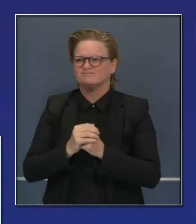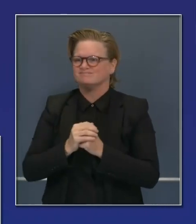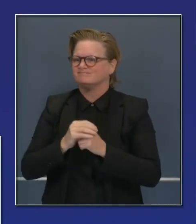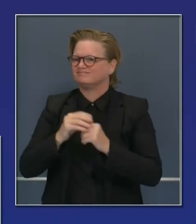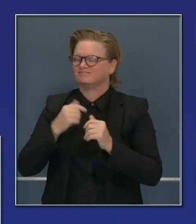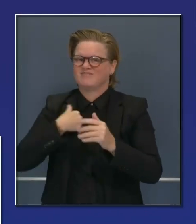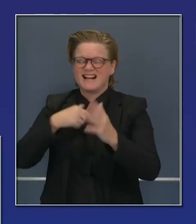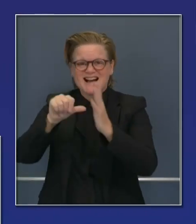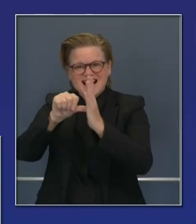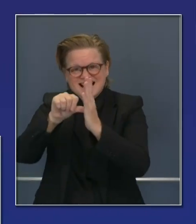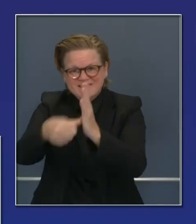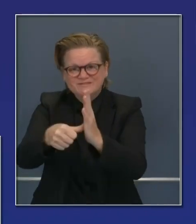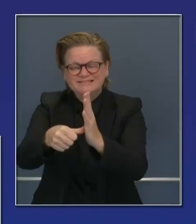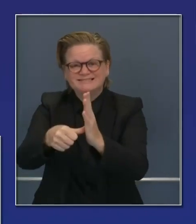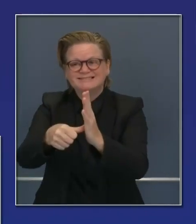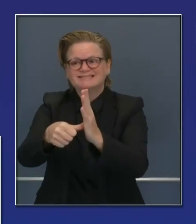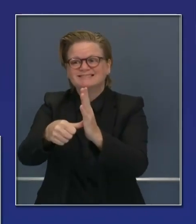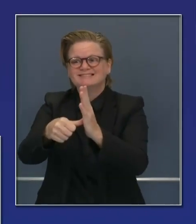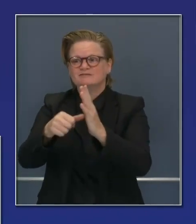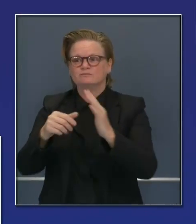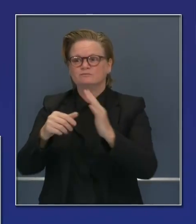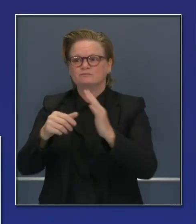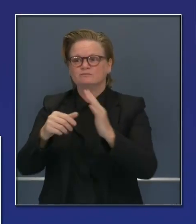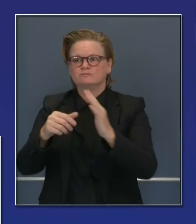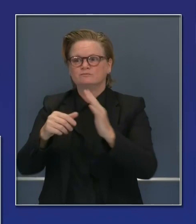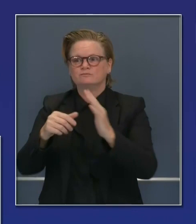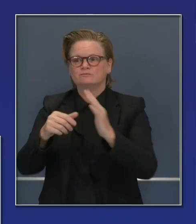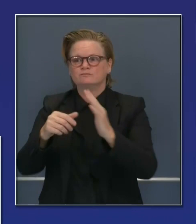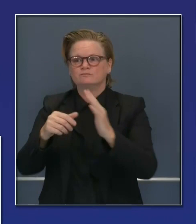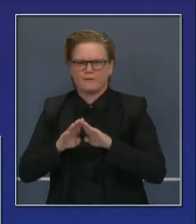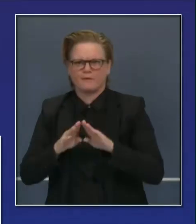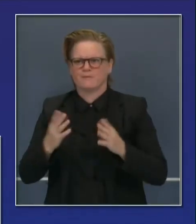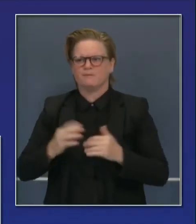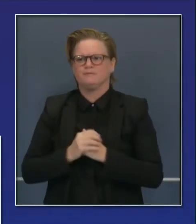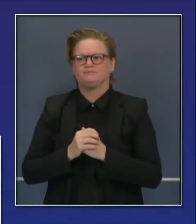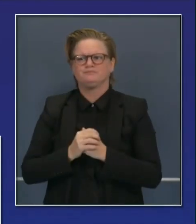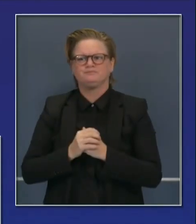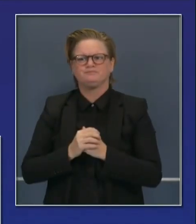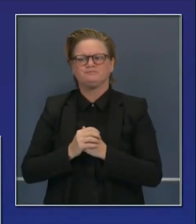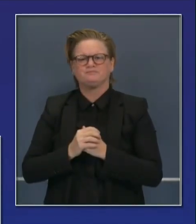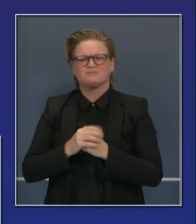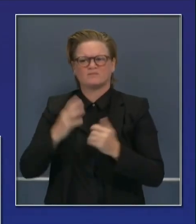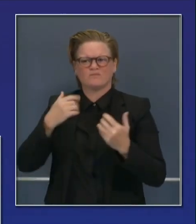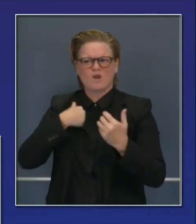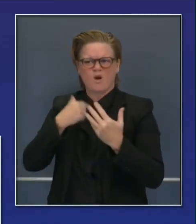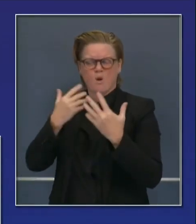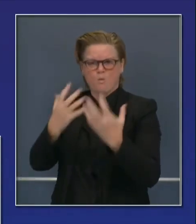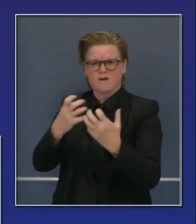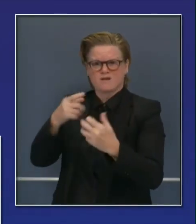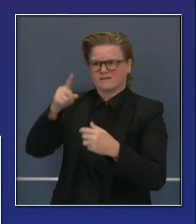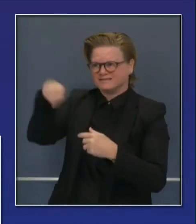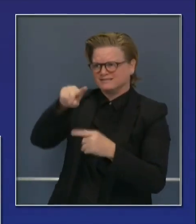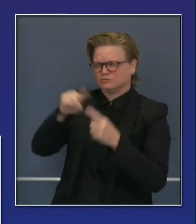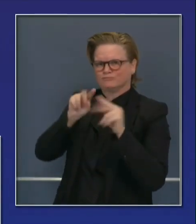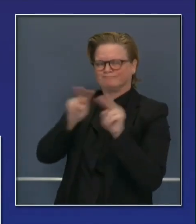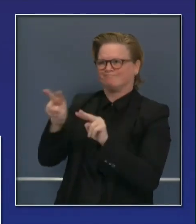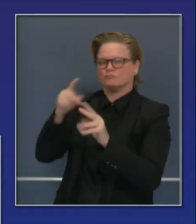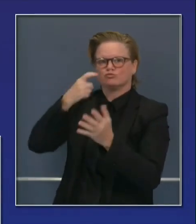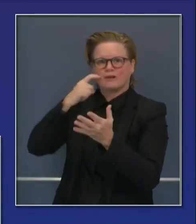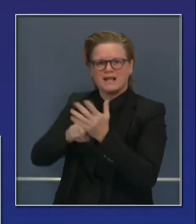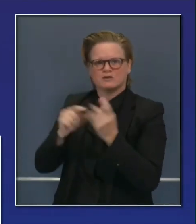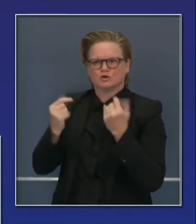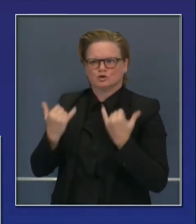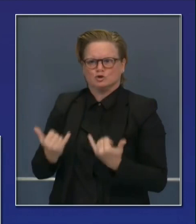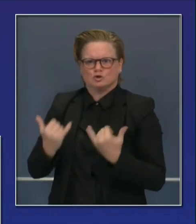certainly am not, of the mental stress of this current moment that the state of California is